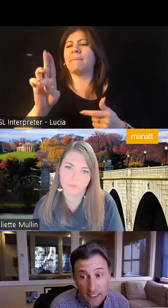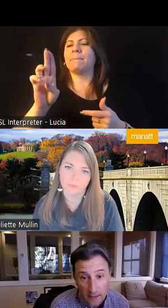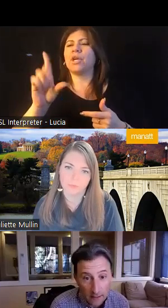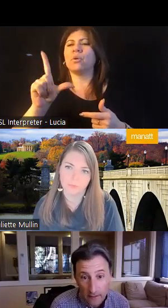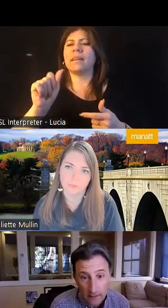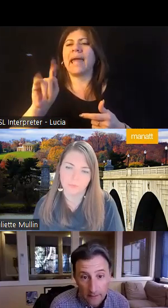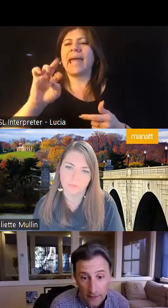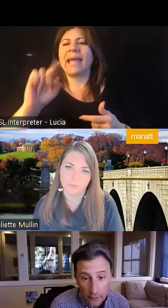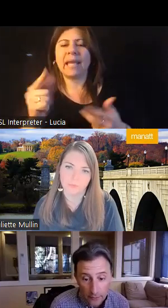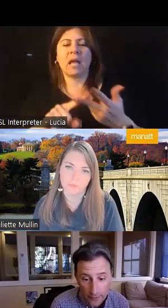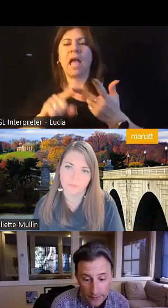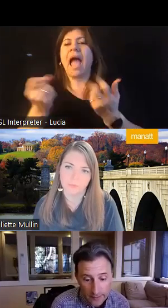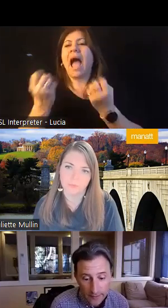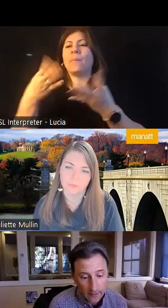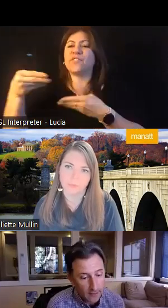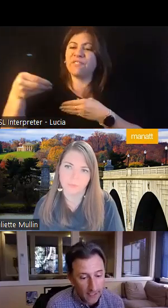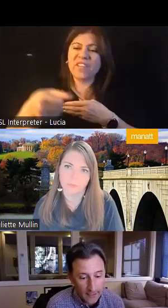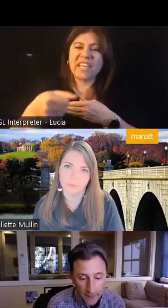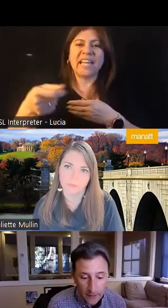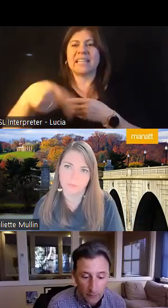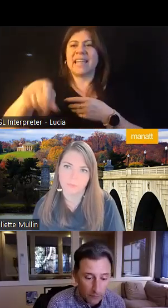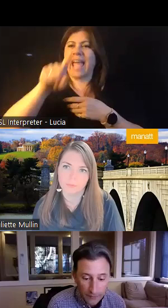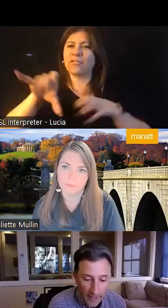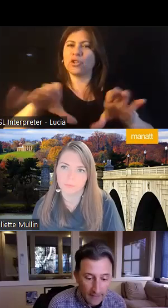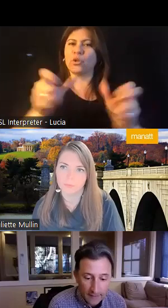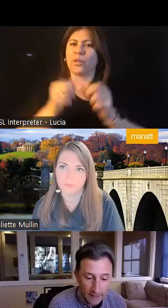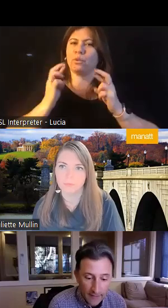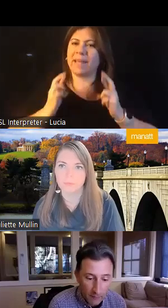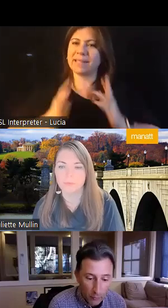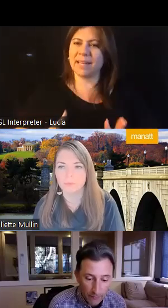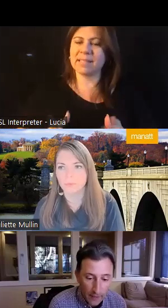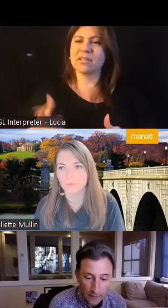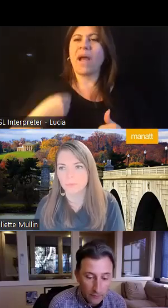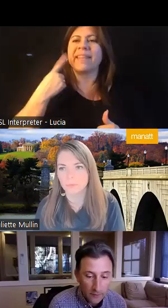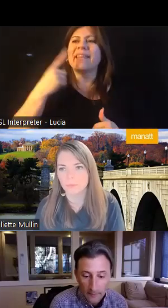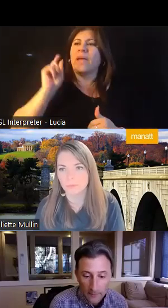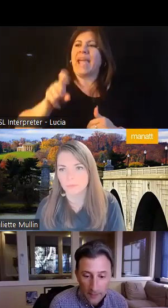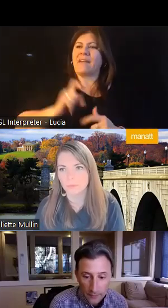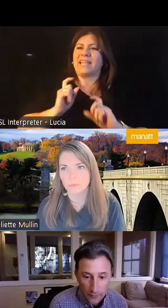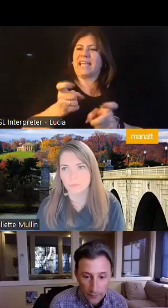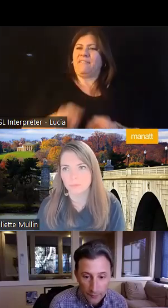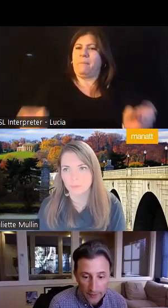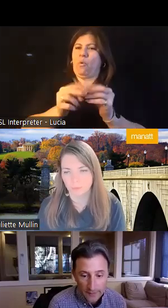much feeding they do with residents. And I think that we've got to give that more value